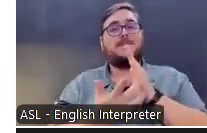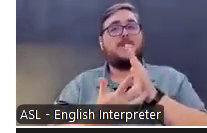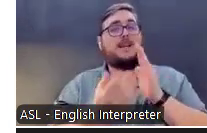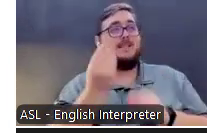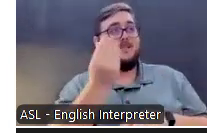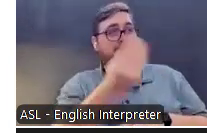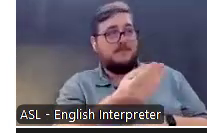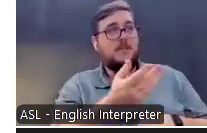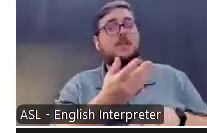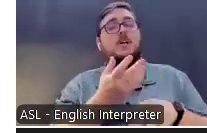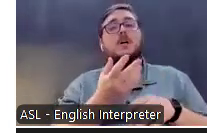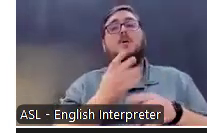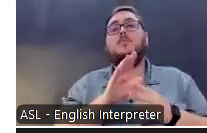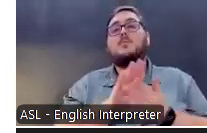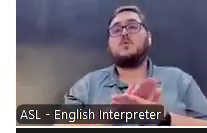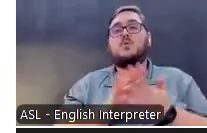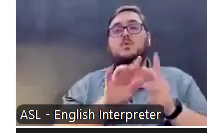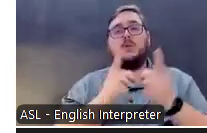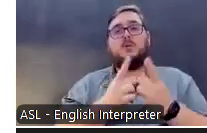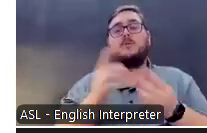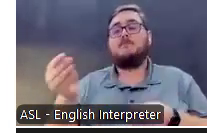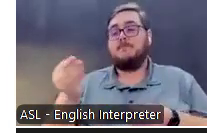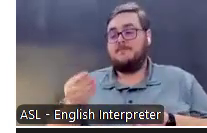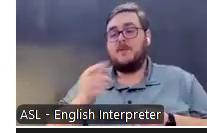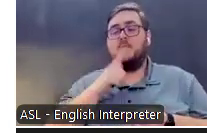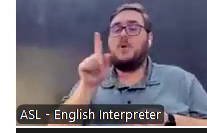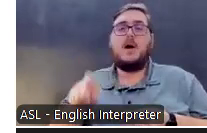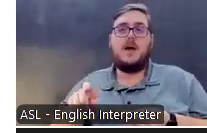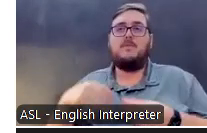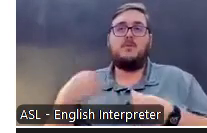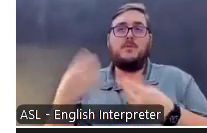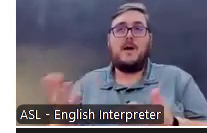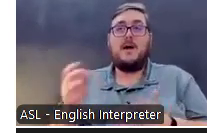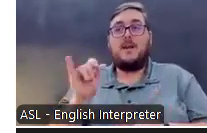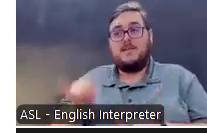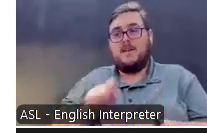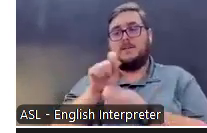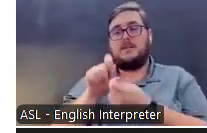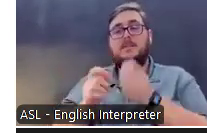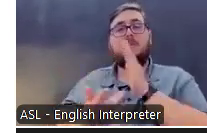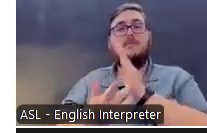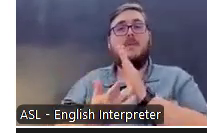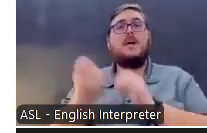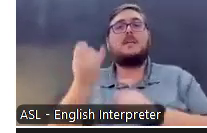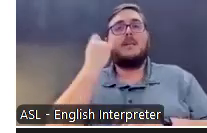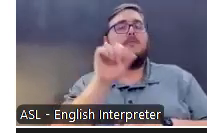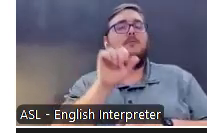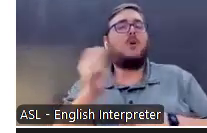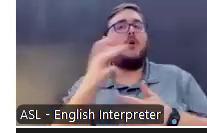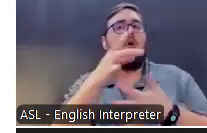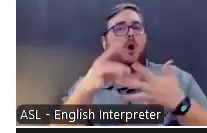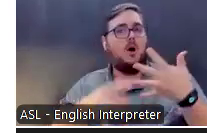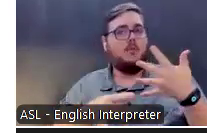districts do not have to provide the preferred AT if there's another AT device that meets the student's needs in the context